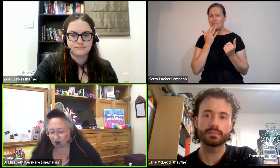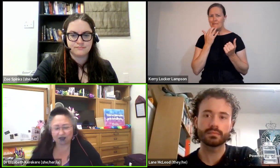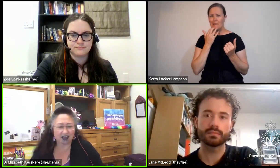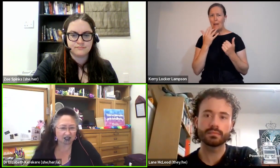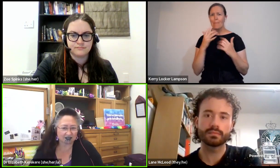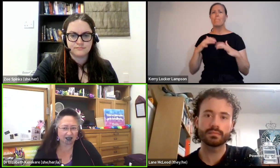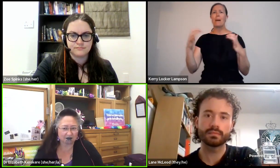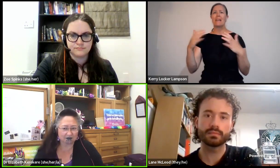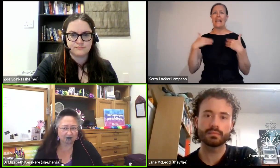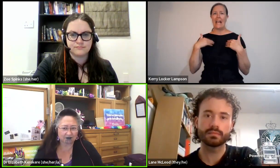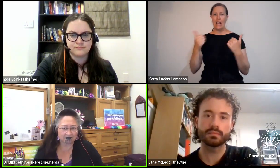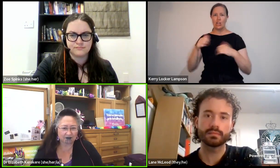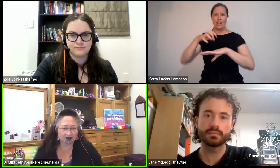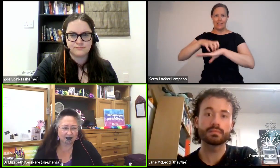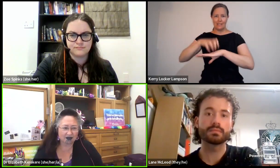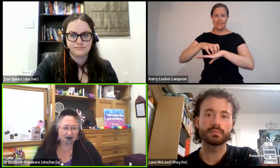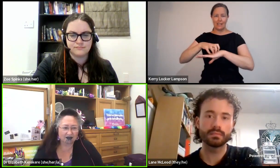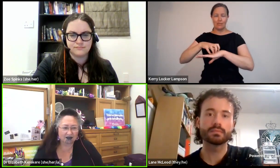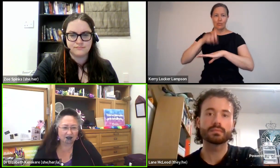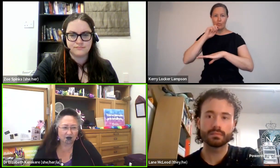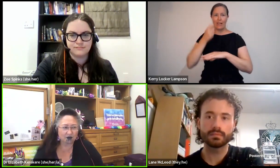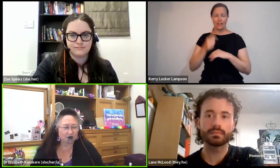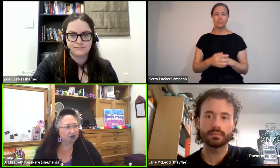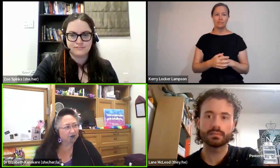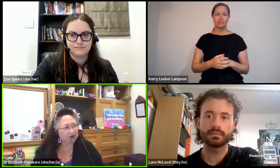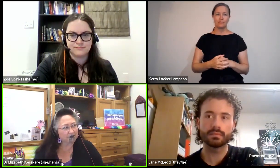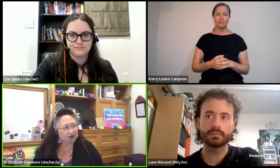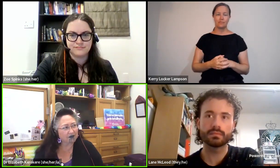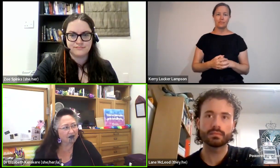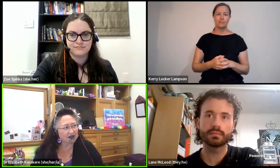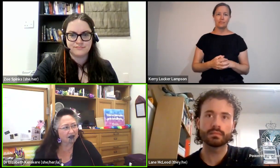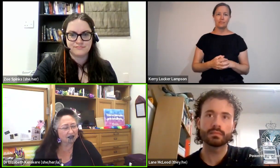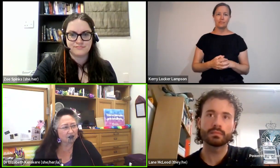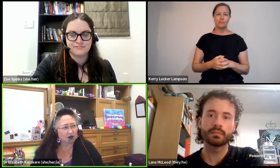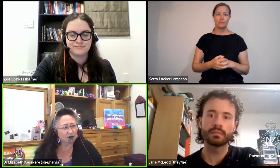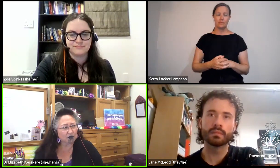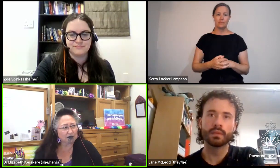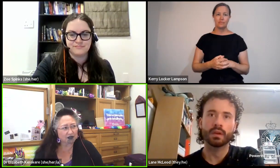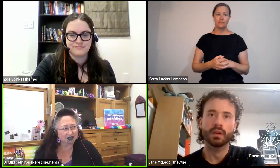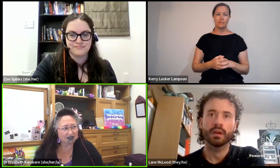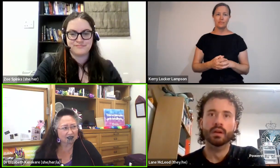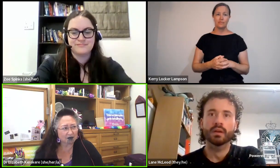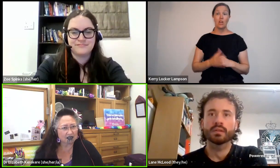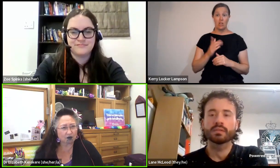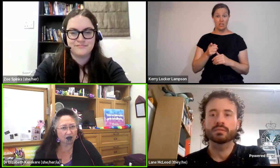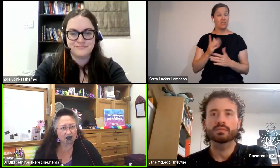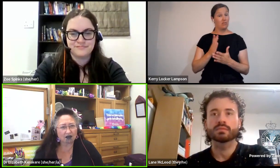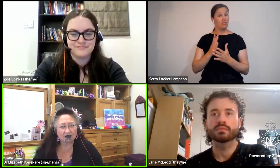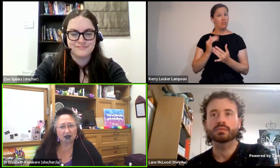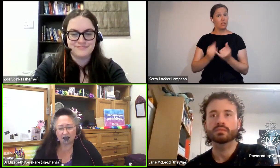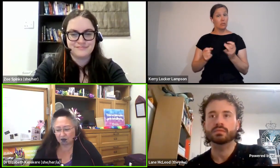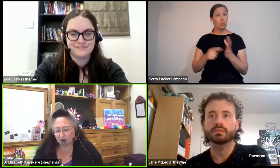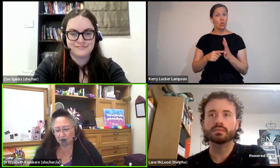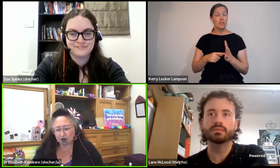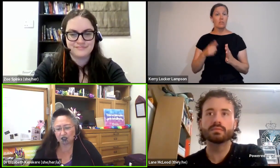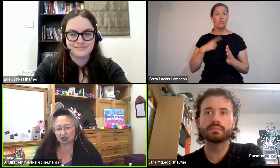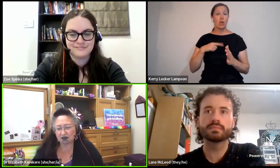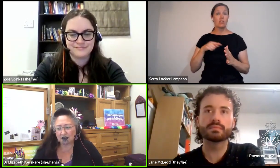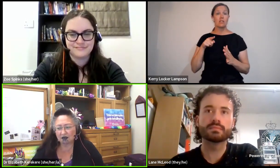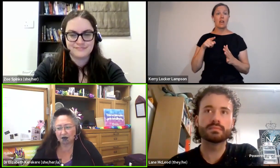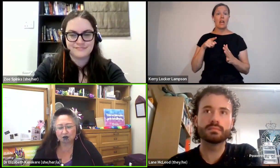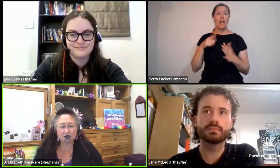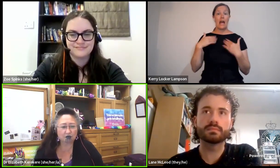public health agency. So this is quite important, because this is the place where a health